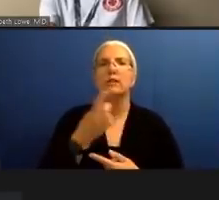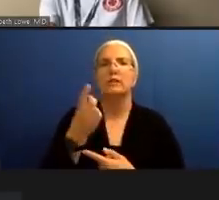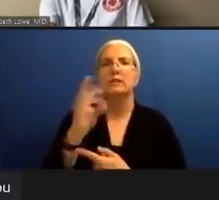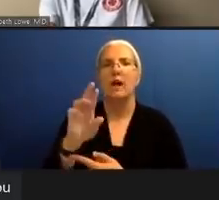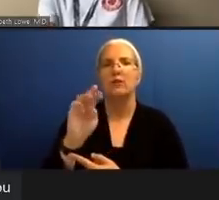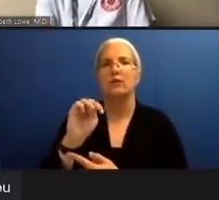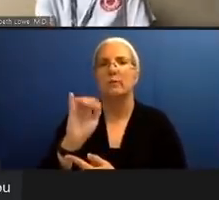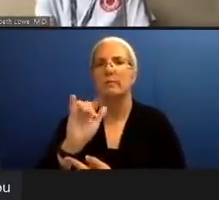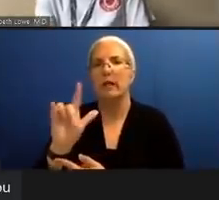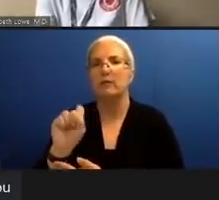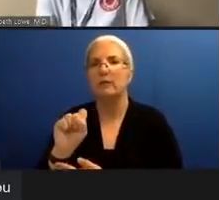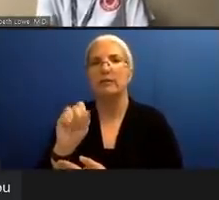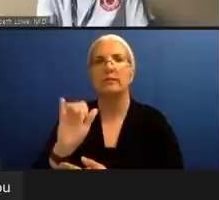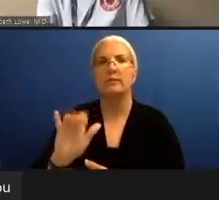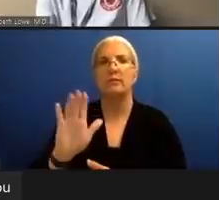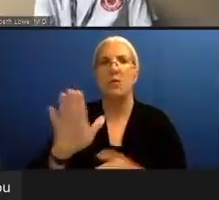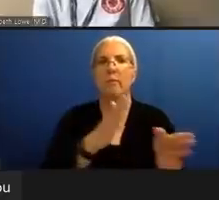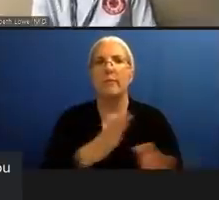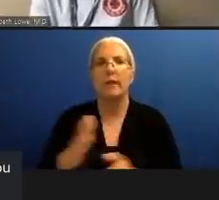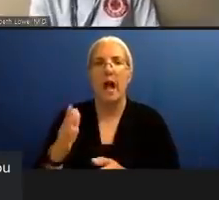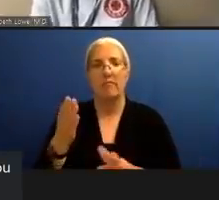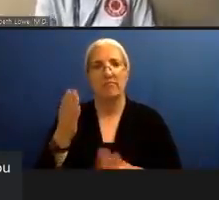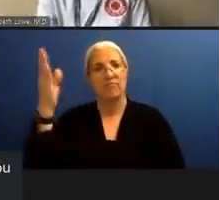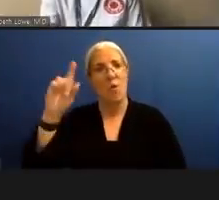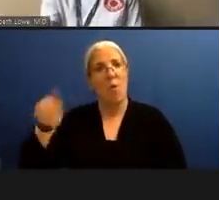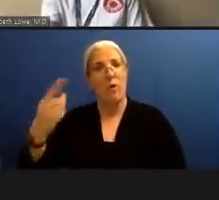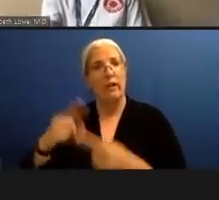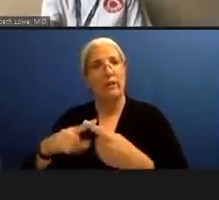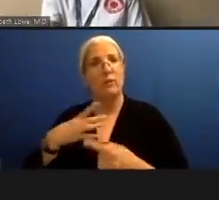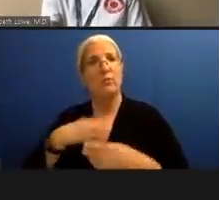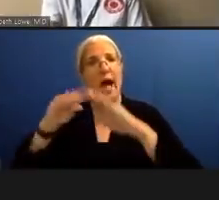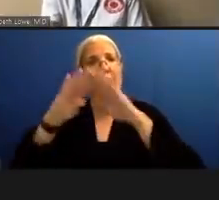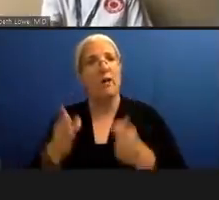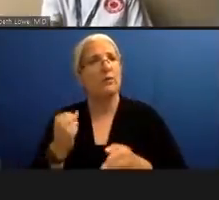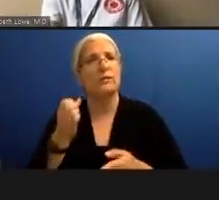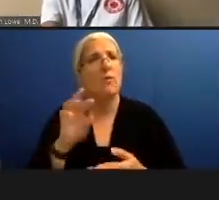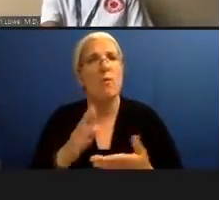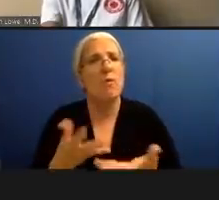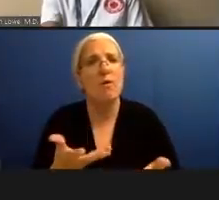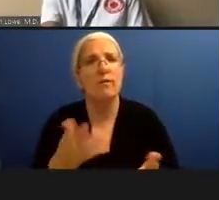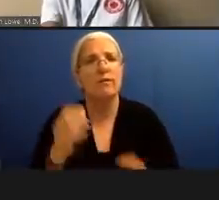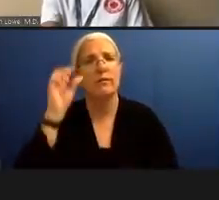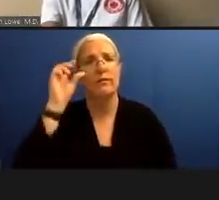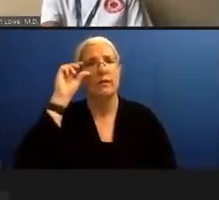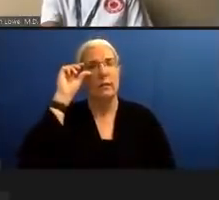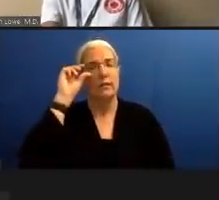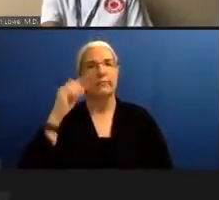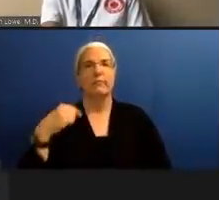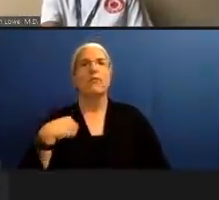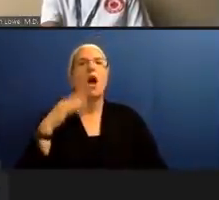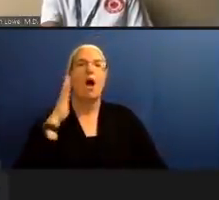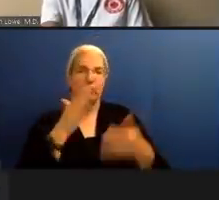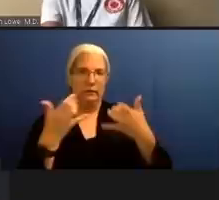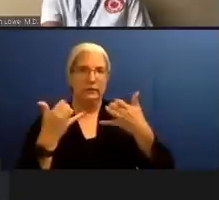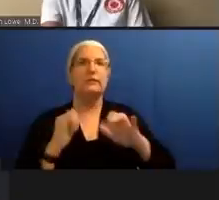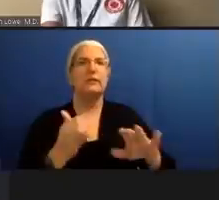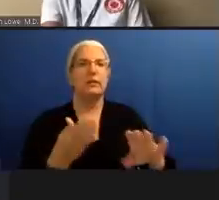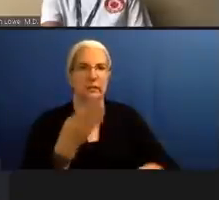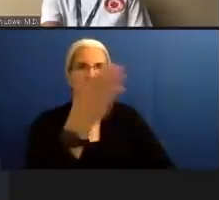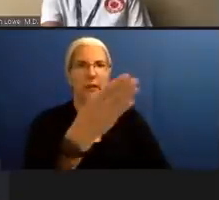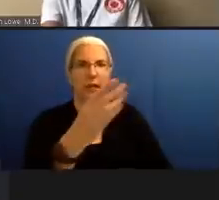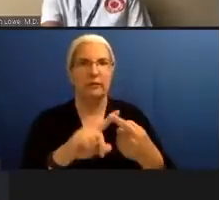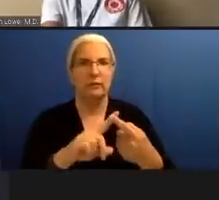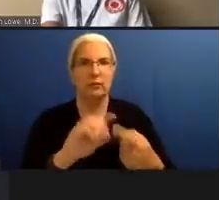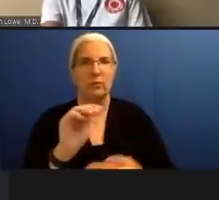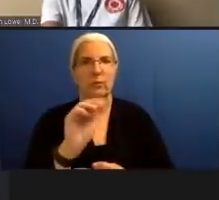I will not be bypassing the Marin County Department of Public Health. I think we've got a wonderful system here,